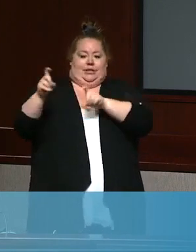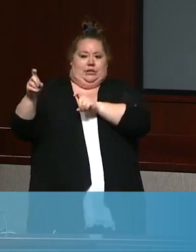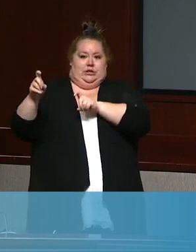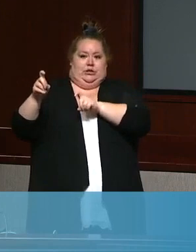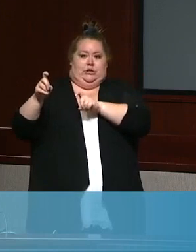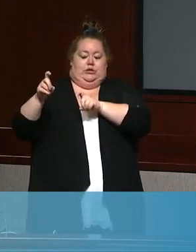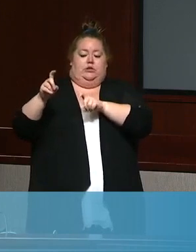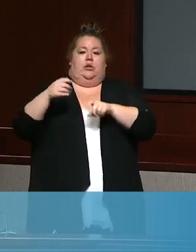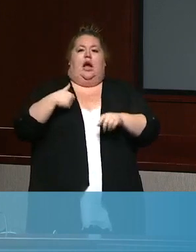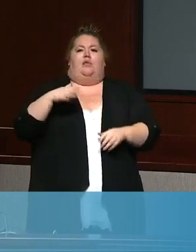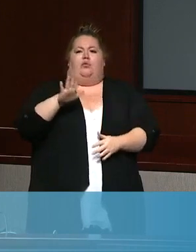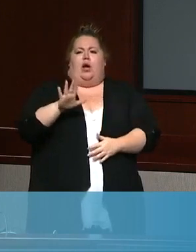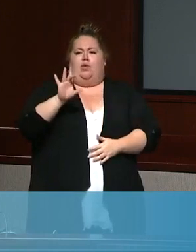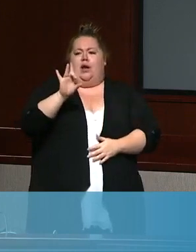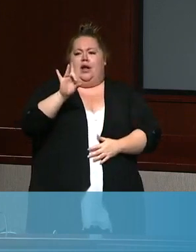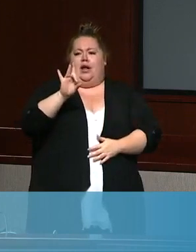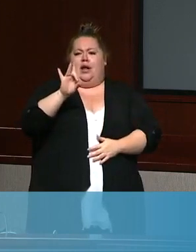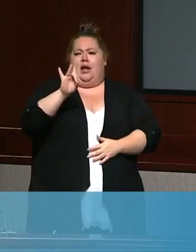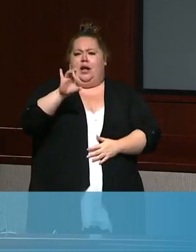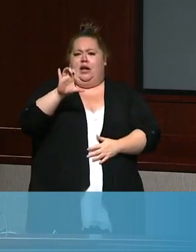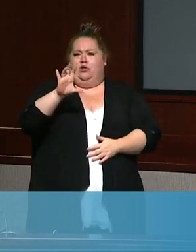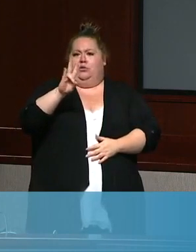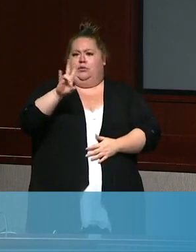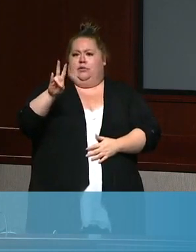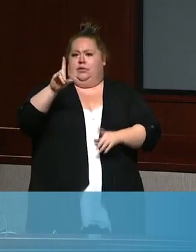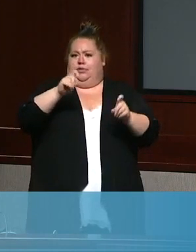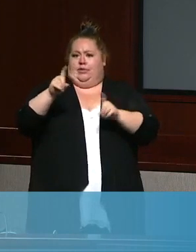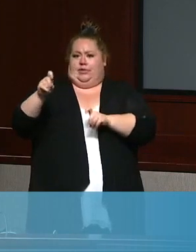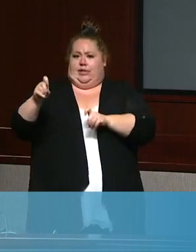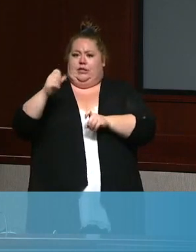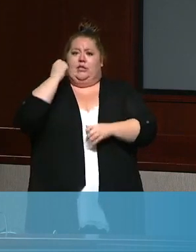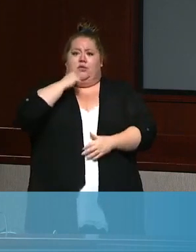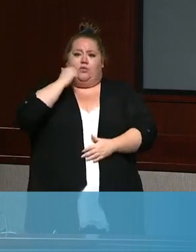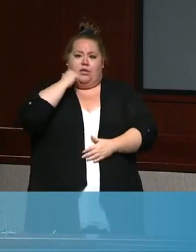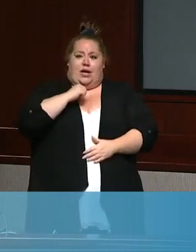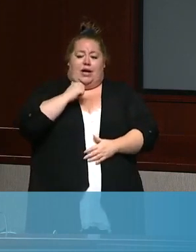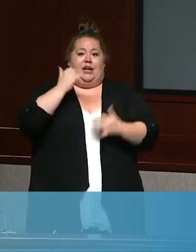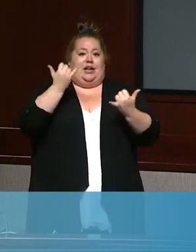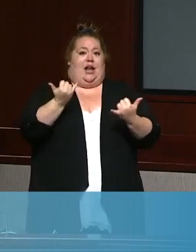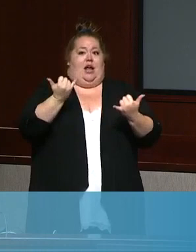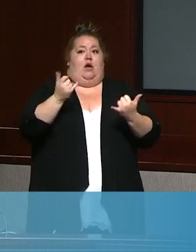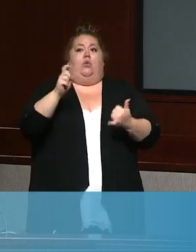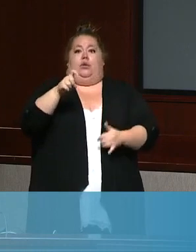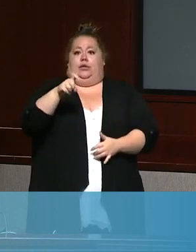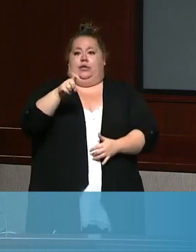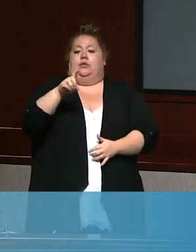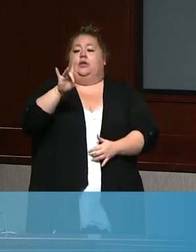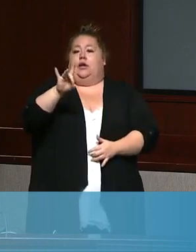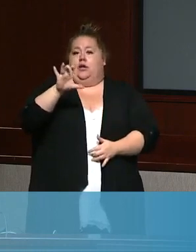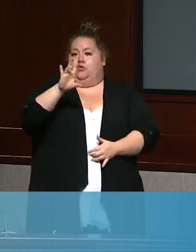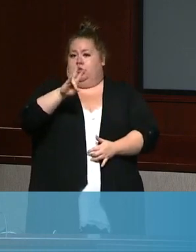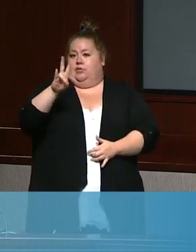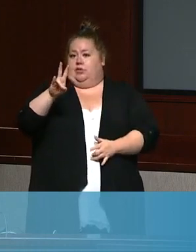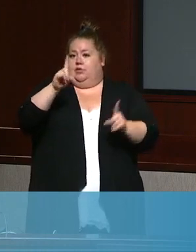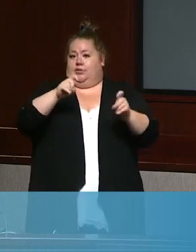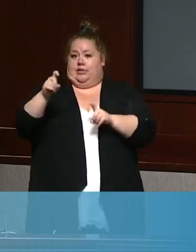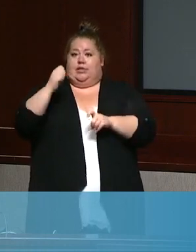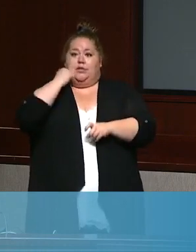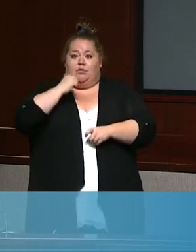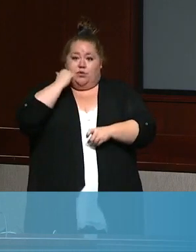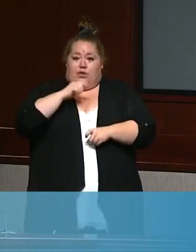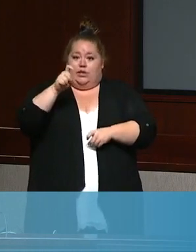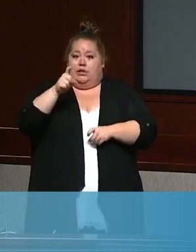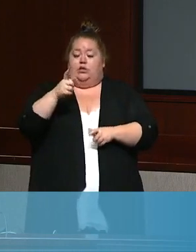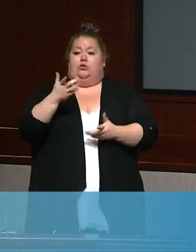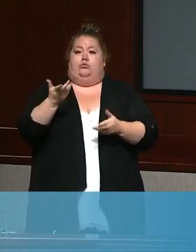a day on average to achieve the current state average and to have the